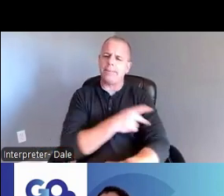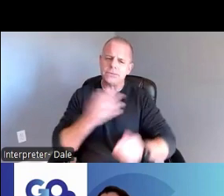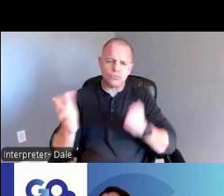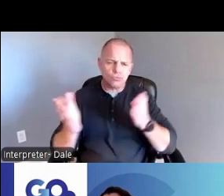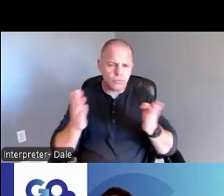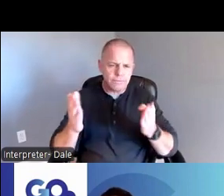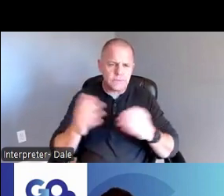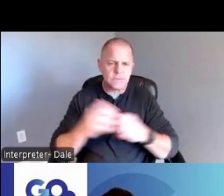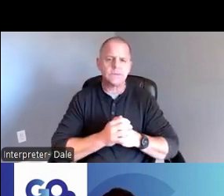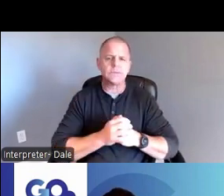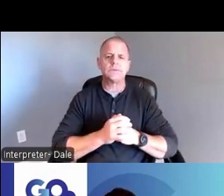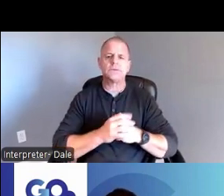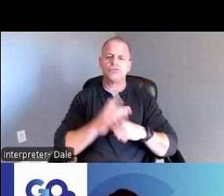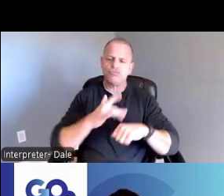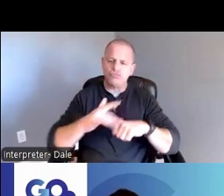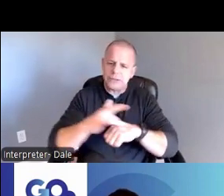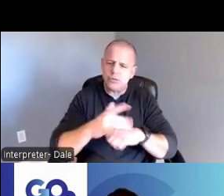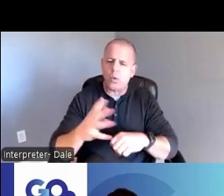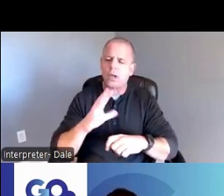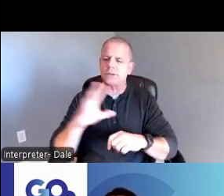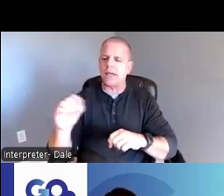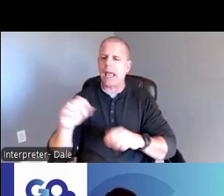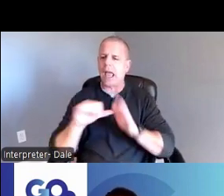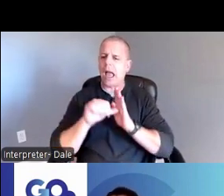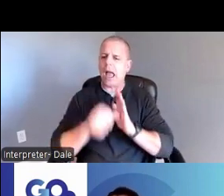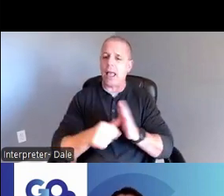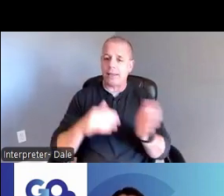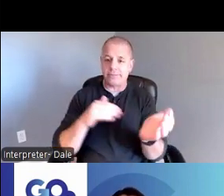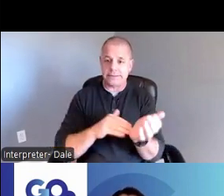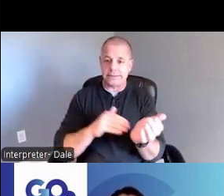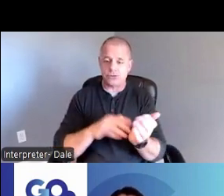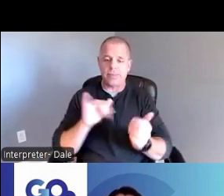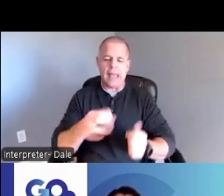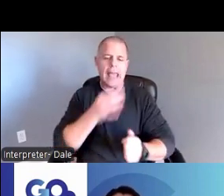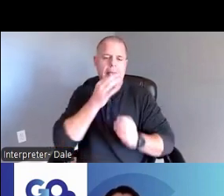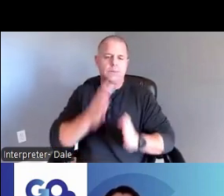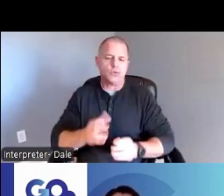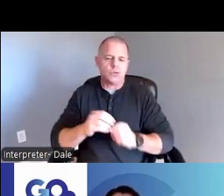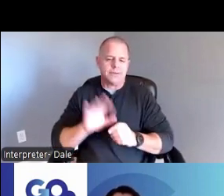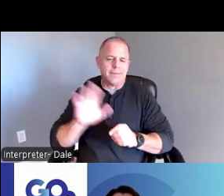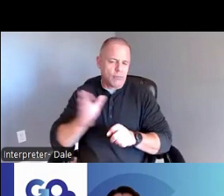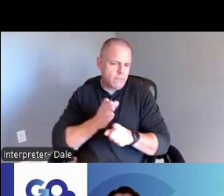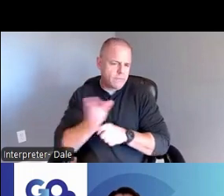their resources, and highlighting physicians that are experts in their field.